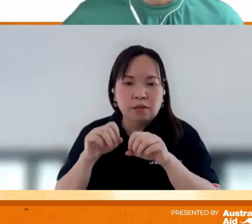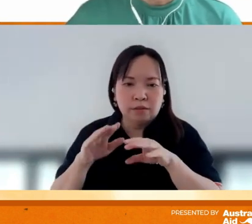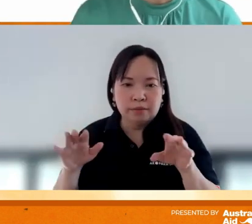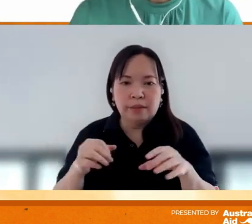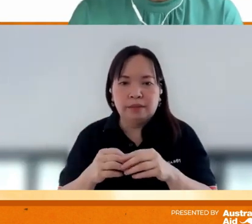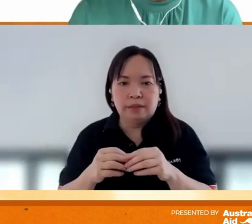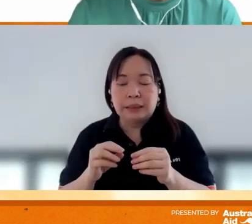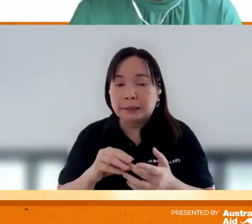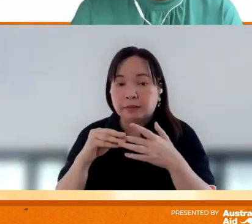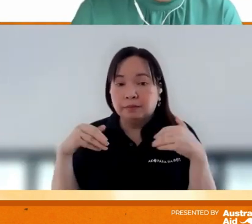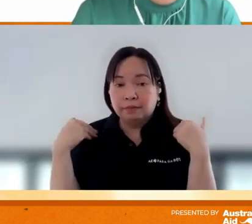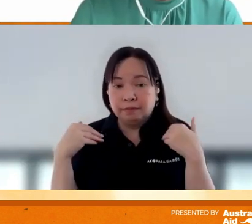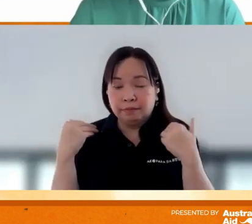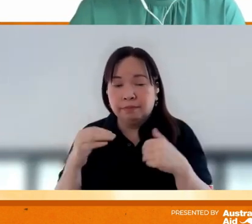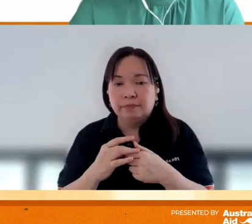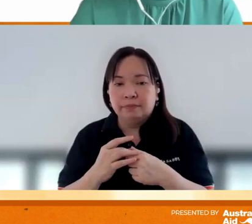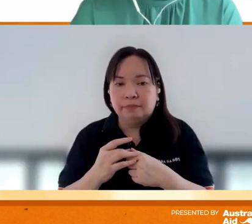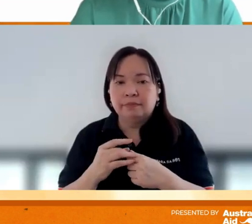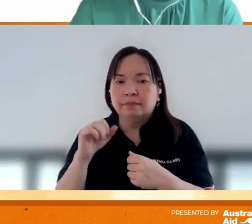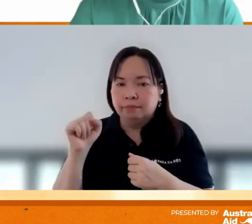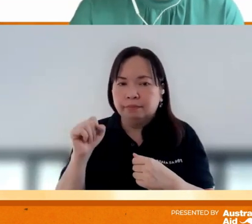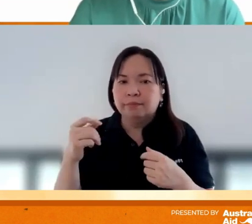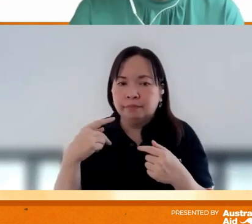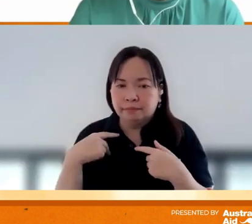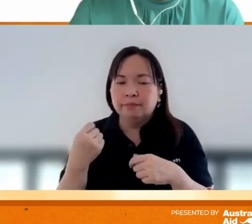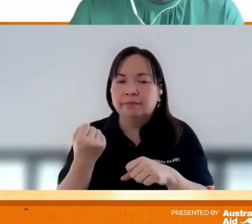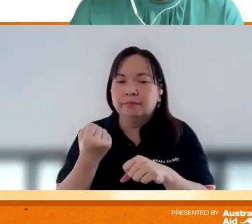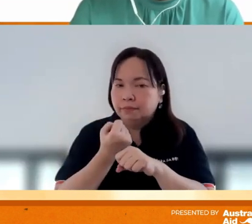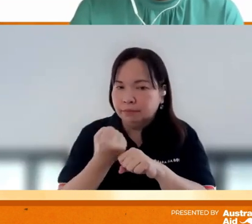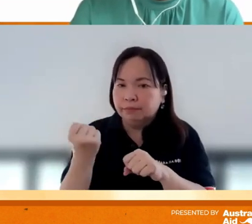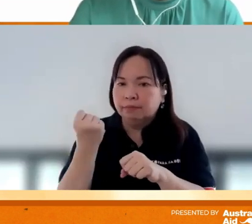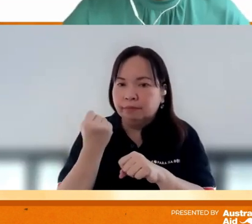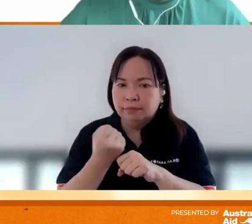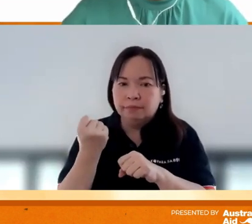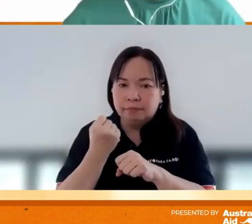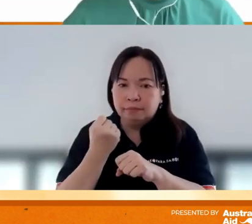and teens. Yes, there are resilience